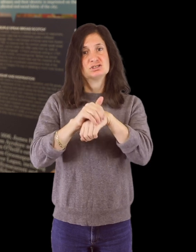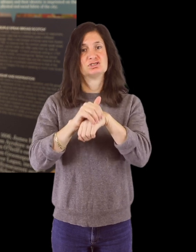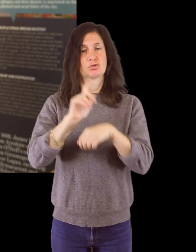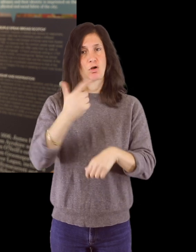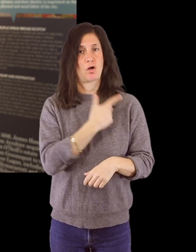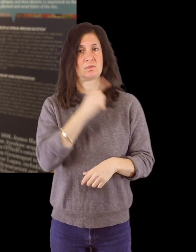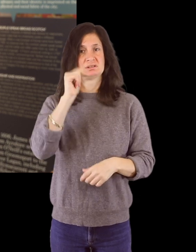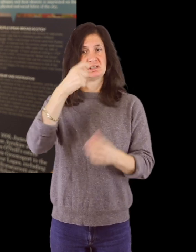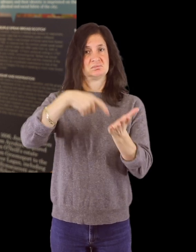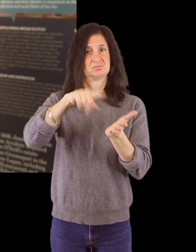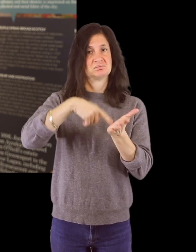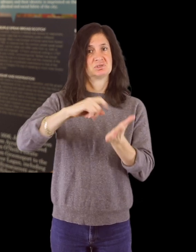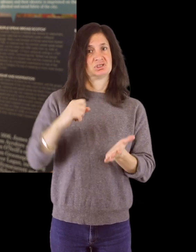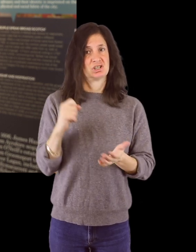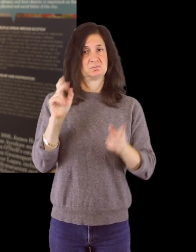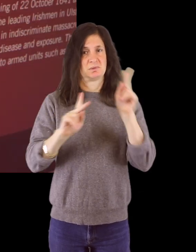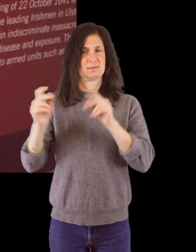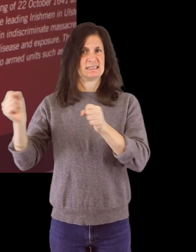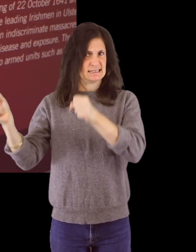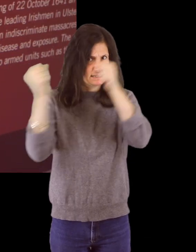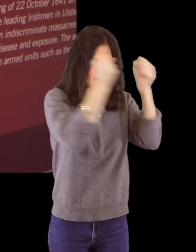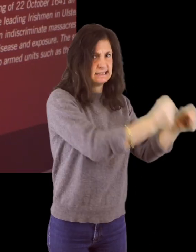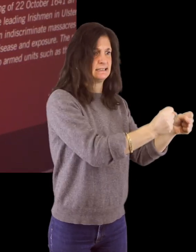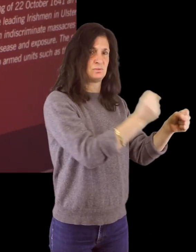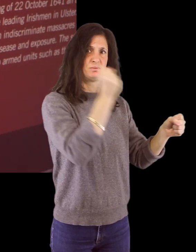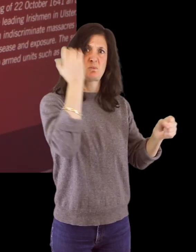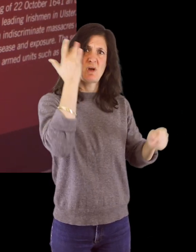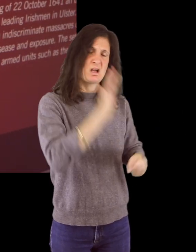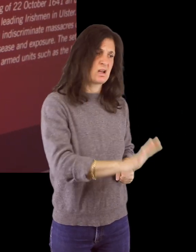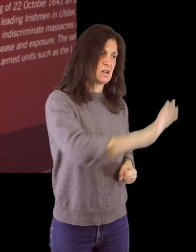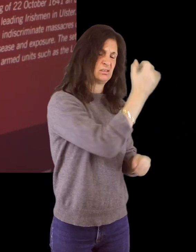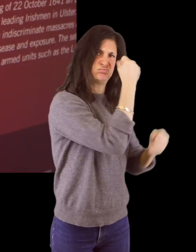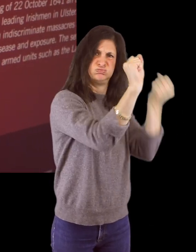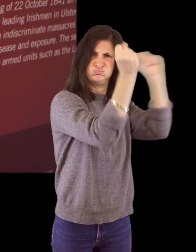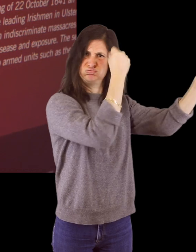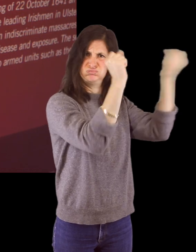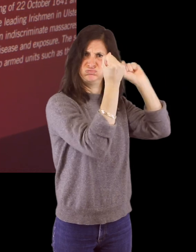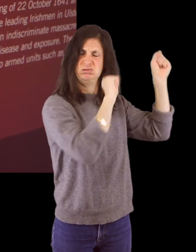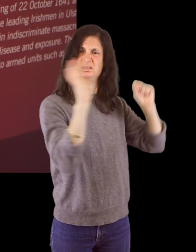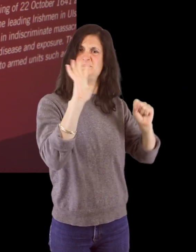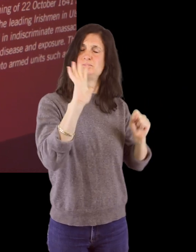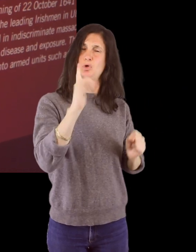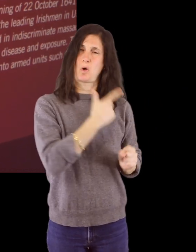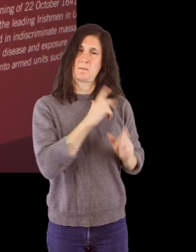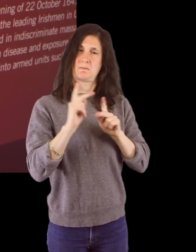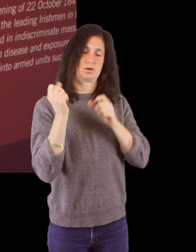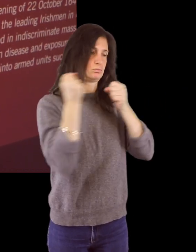tax-paying English and Scottish subjects into Ulster and solve the problem of this rebellious province once and for